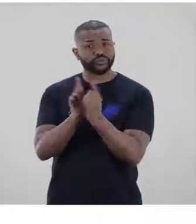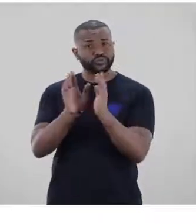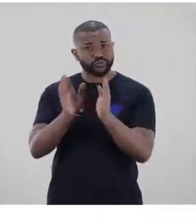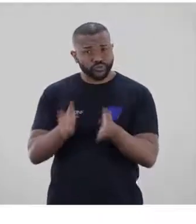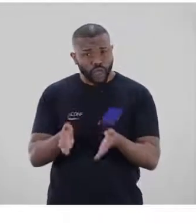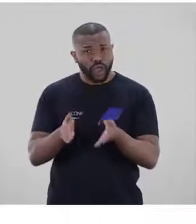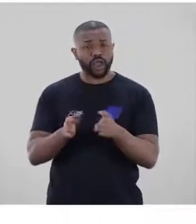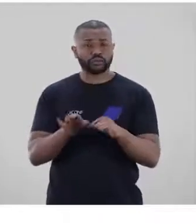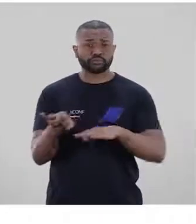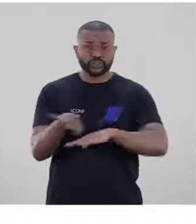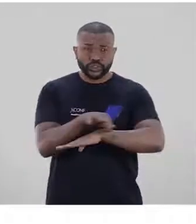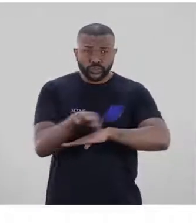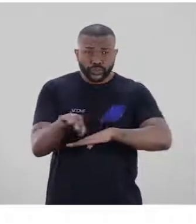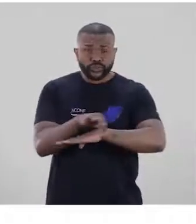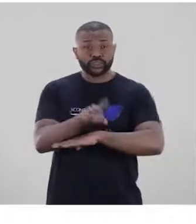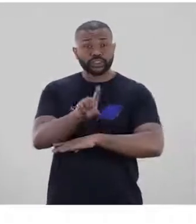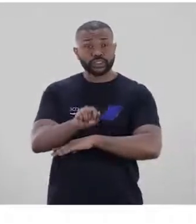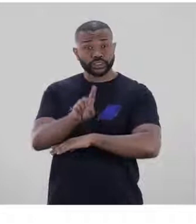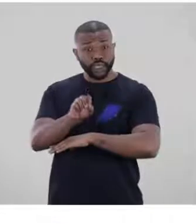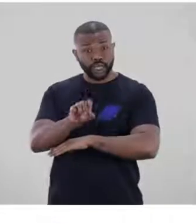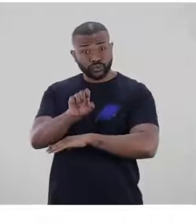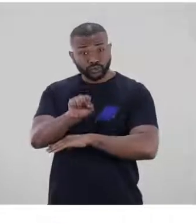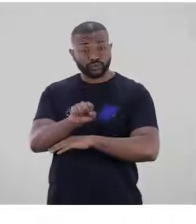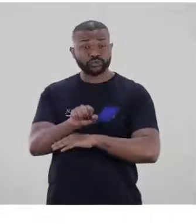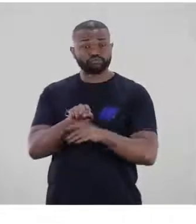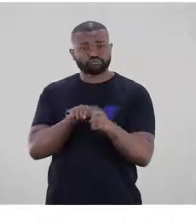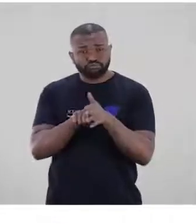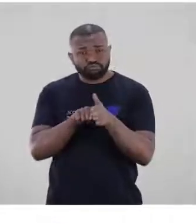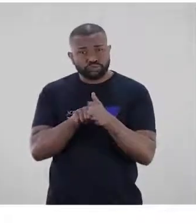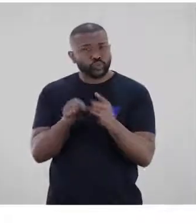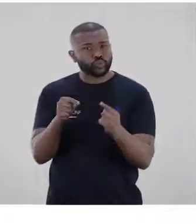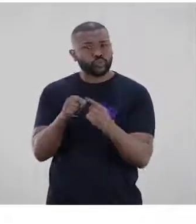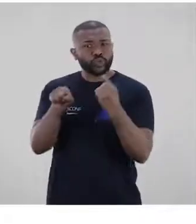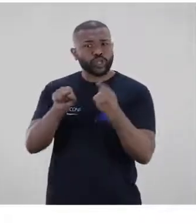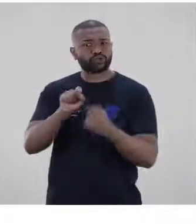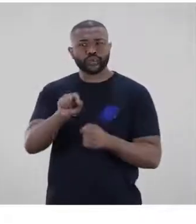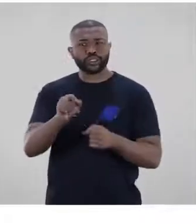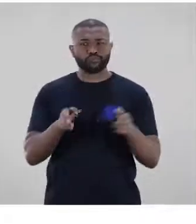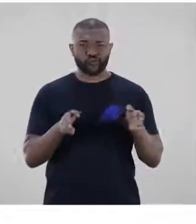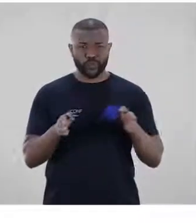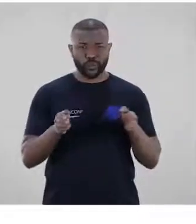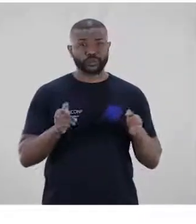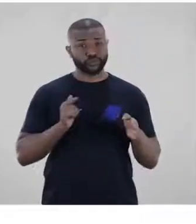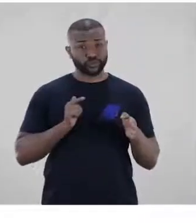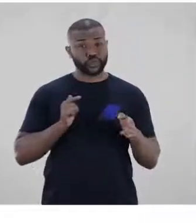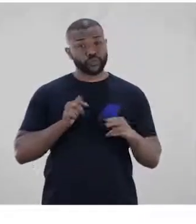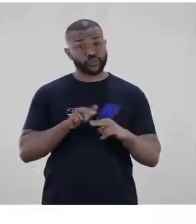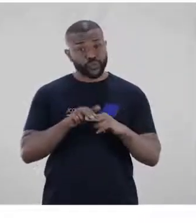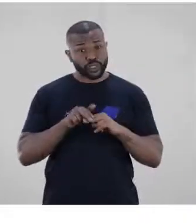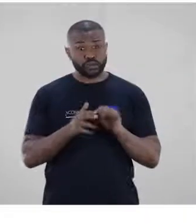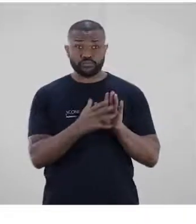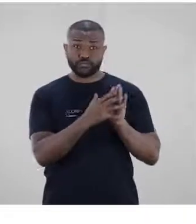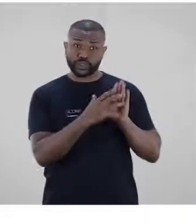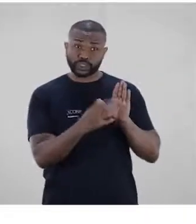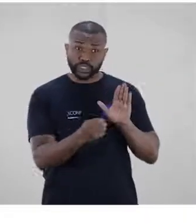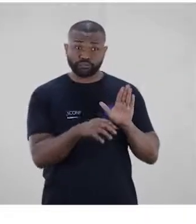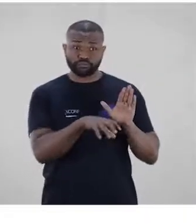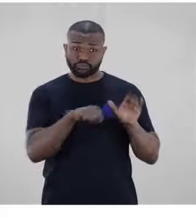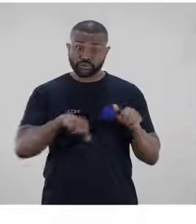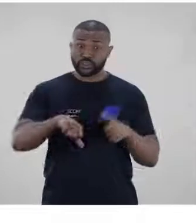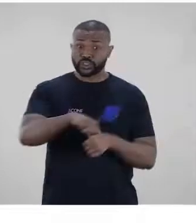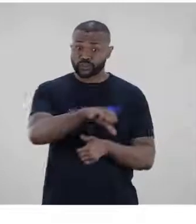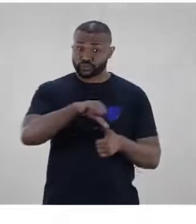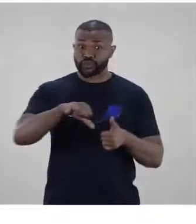to architecting analytical data is not really working for the needs of today because it requires this